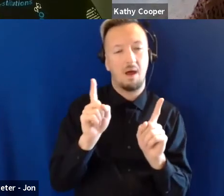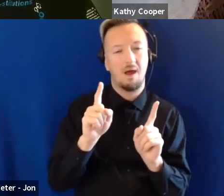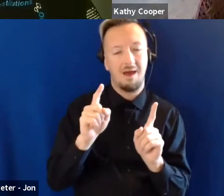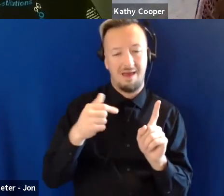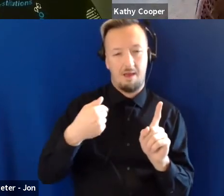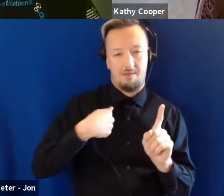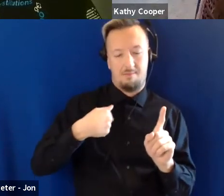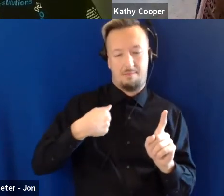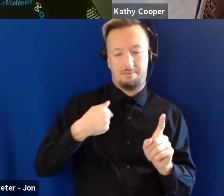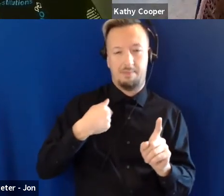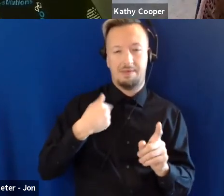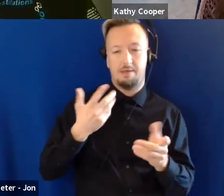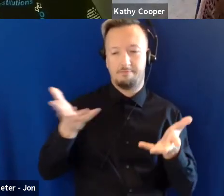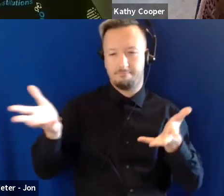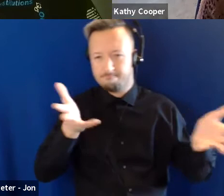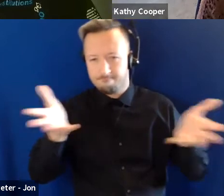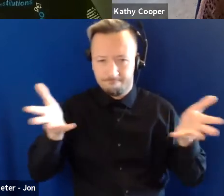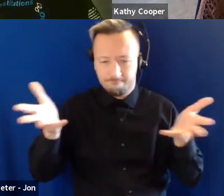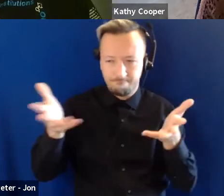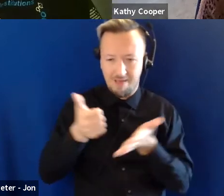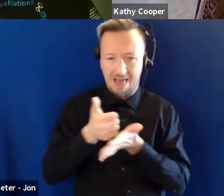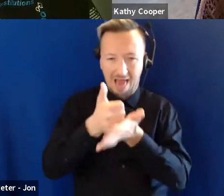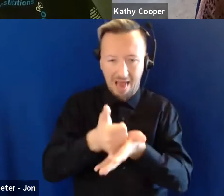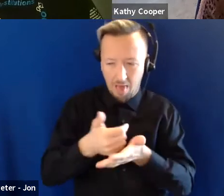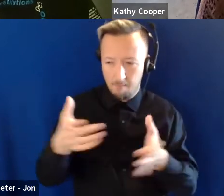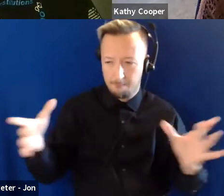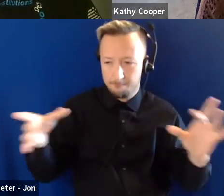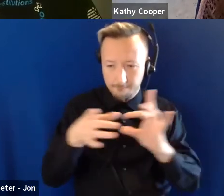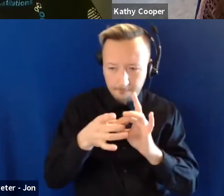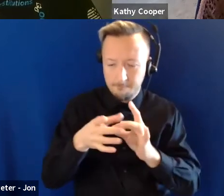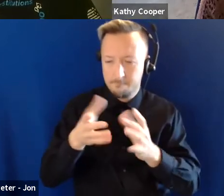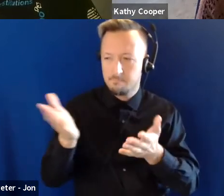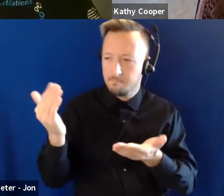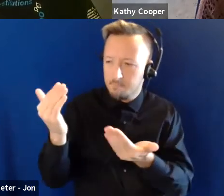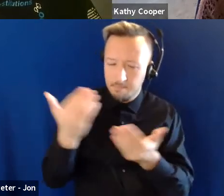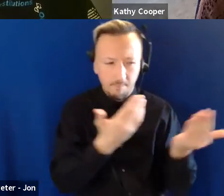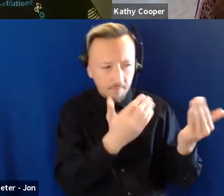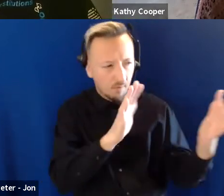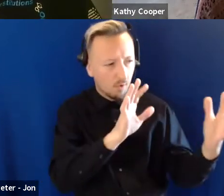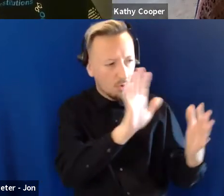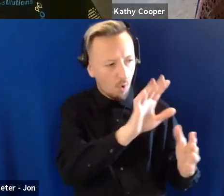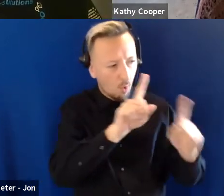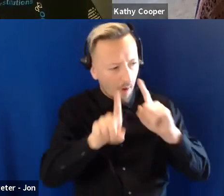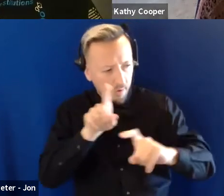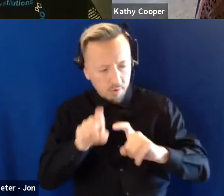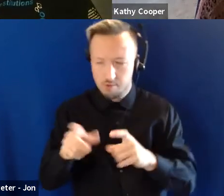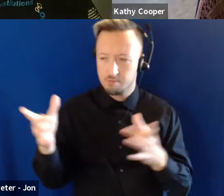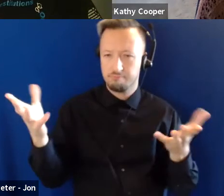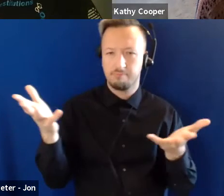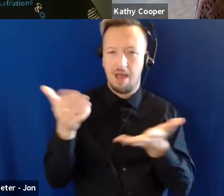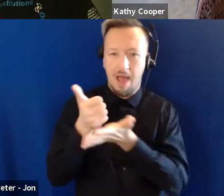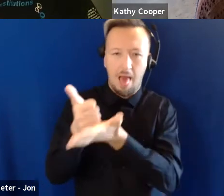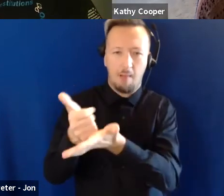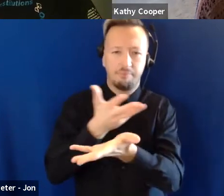meeting rolling, to ask questions, get the conversation started. All of the center directors are